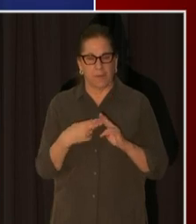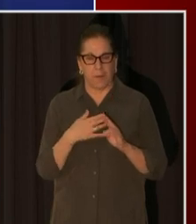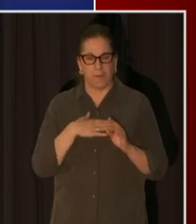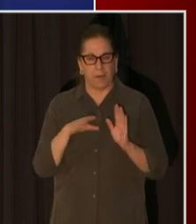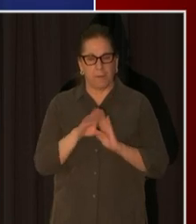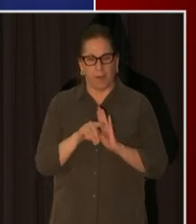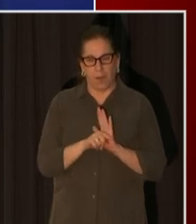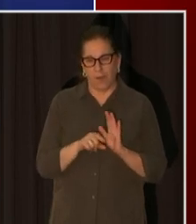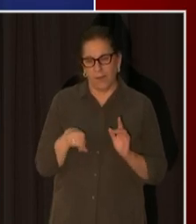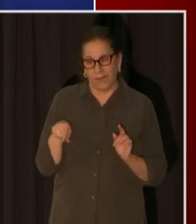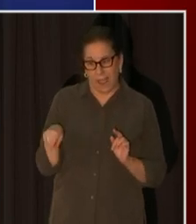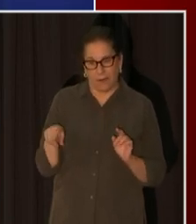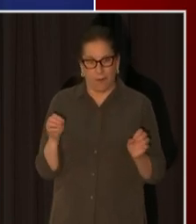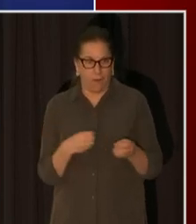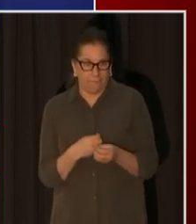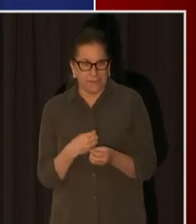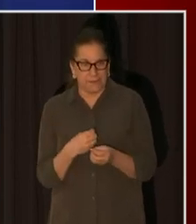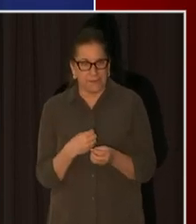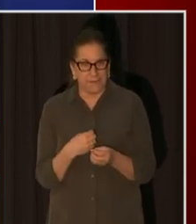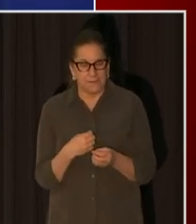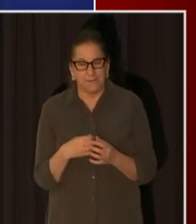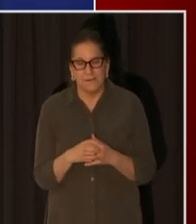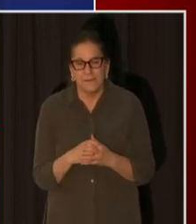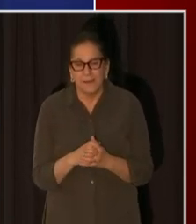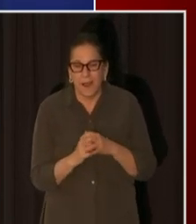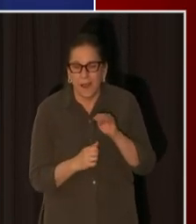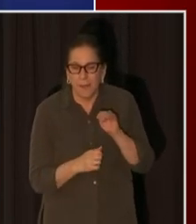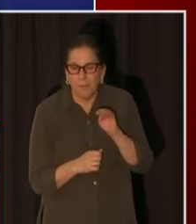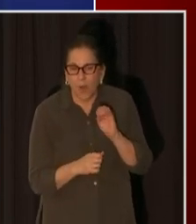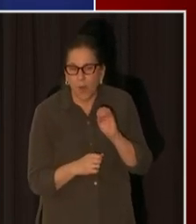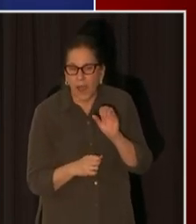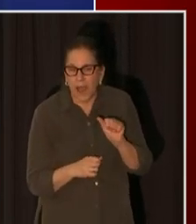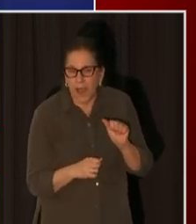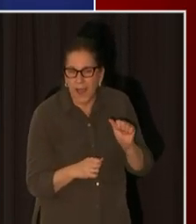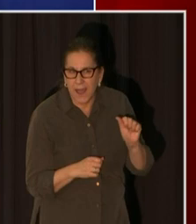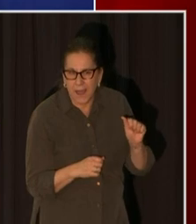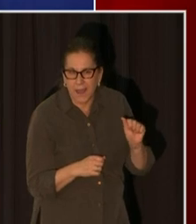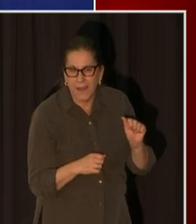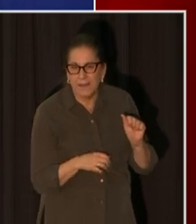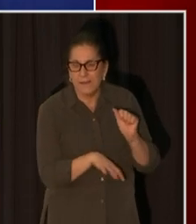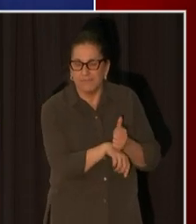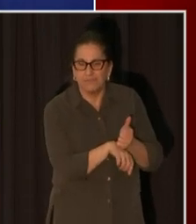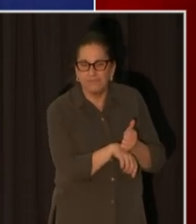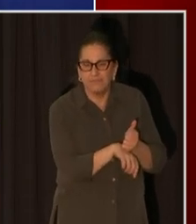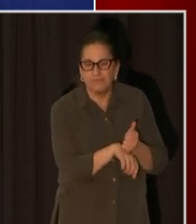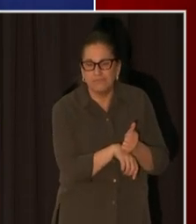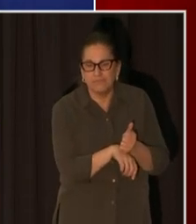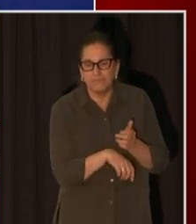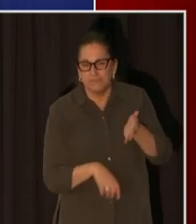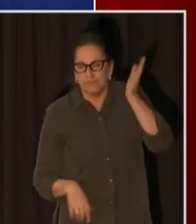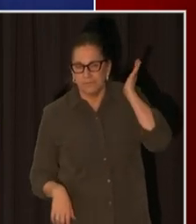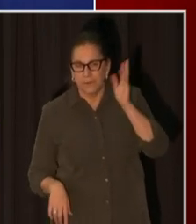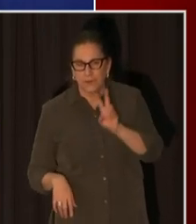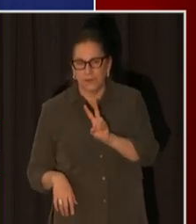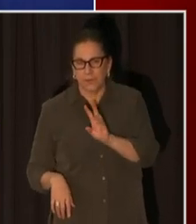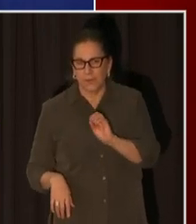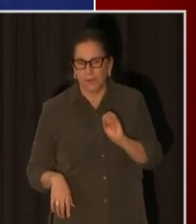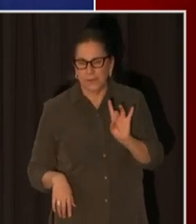is at the top of the conversation. So thank you so much for being here, Dr. Perry. So there's no better time than now to